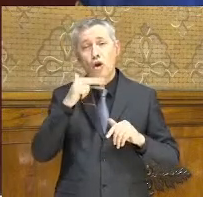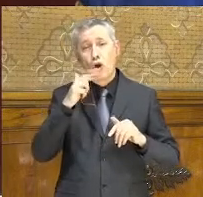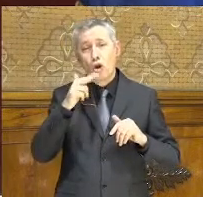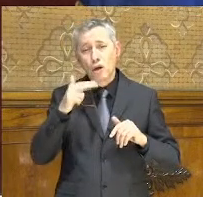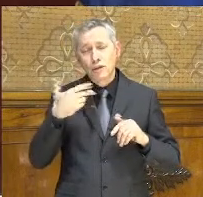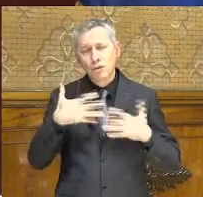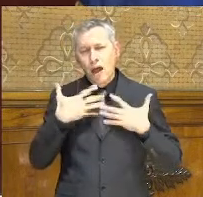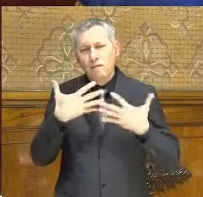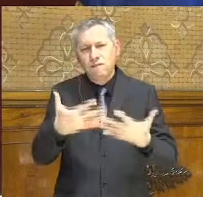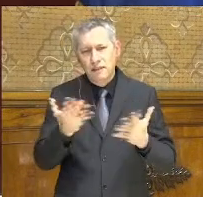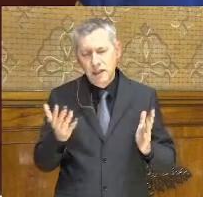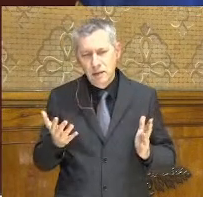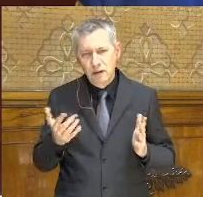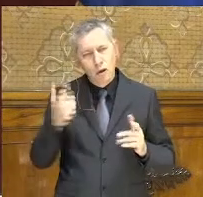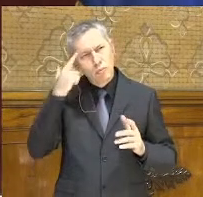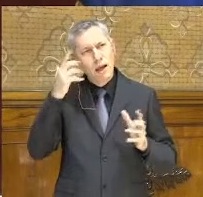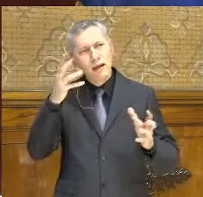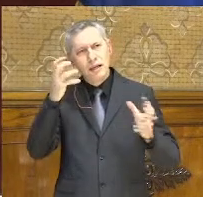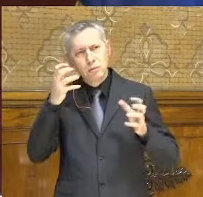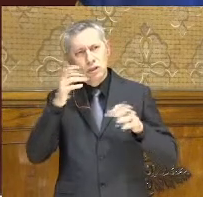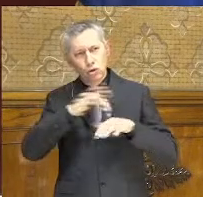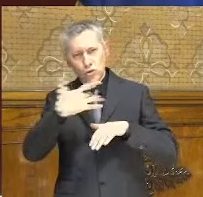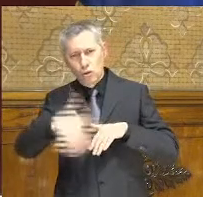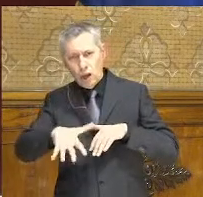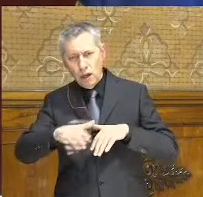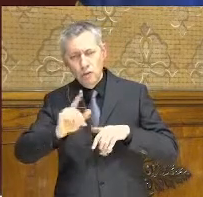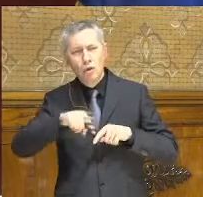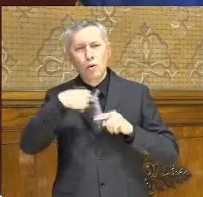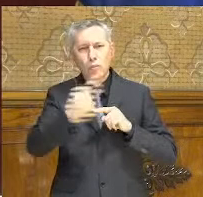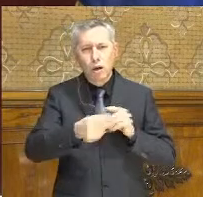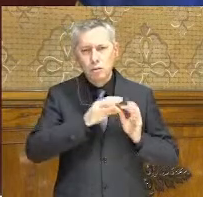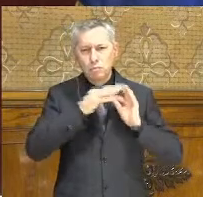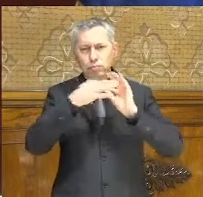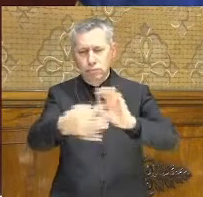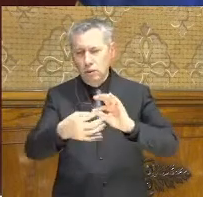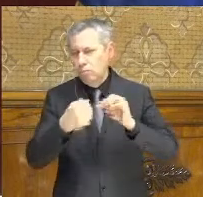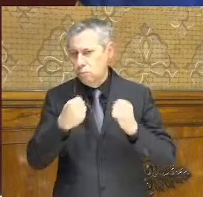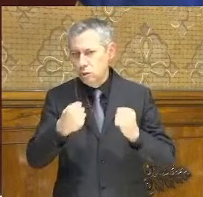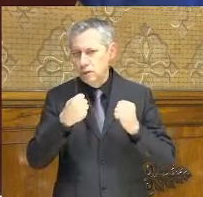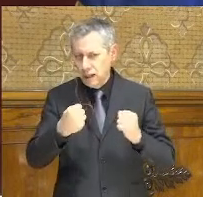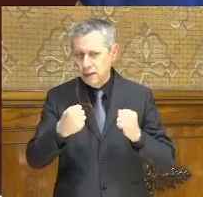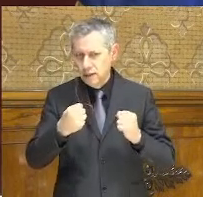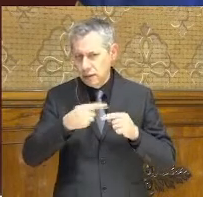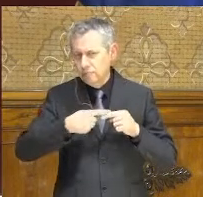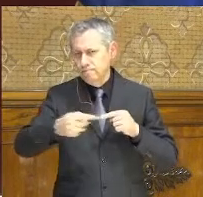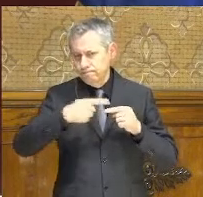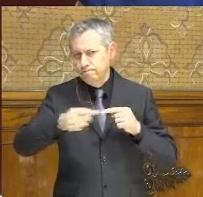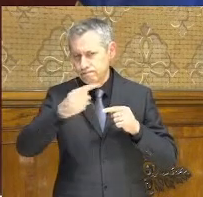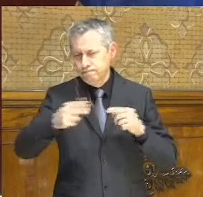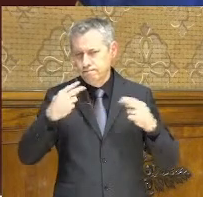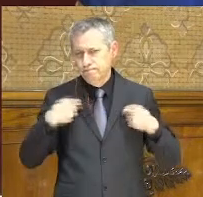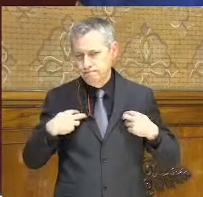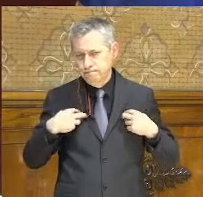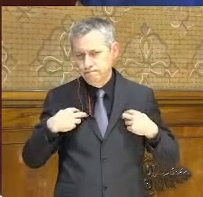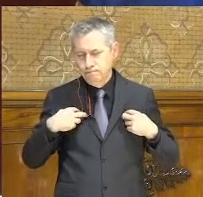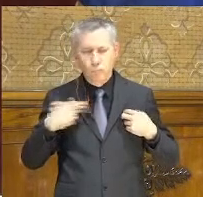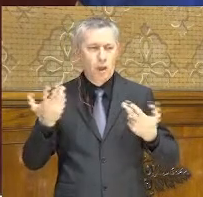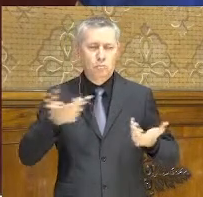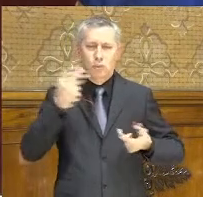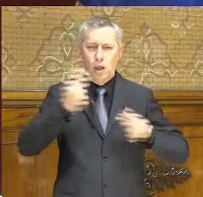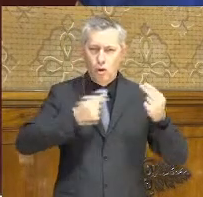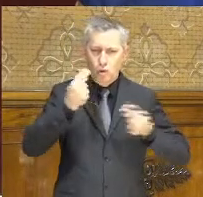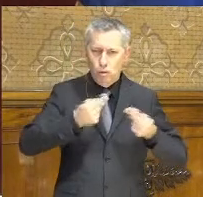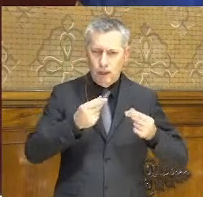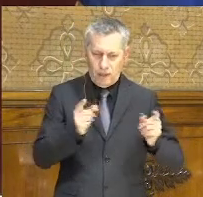experience is excessively powerful, he explains. The temporal economy of the traumatic